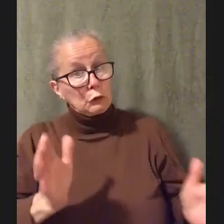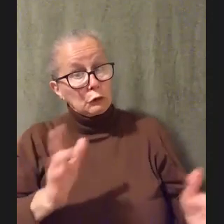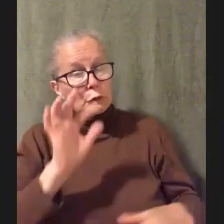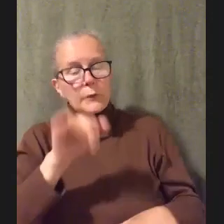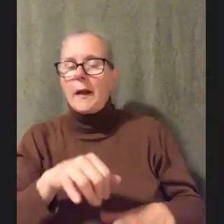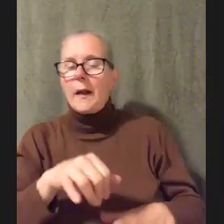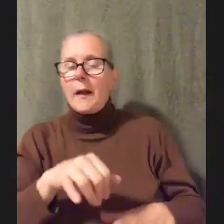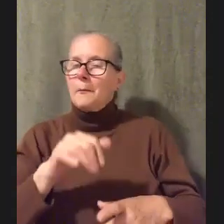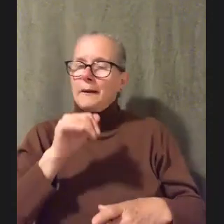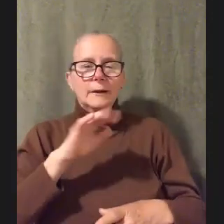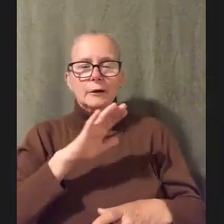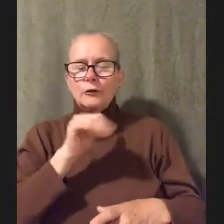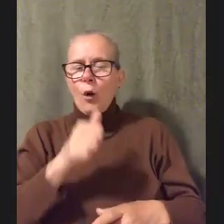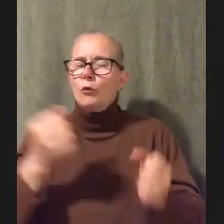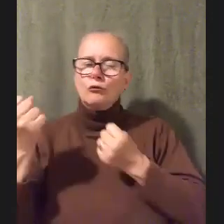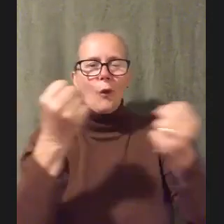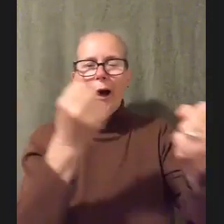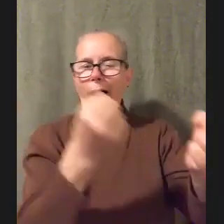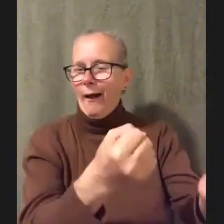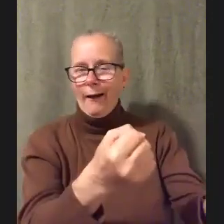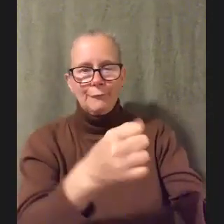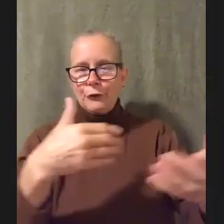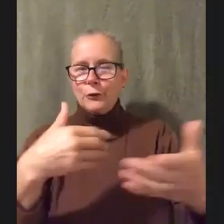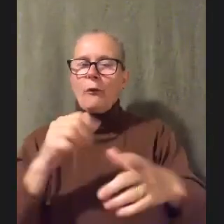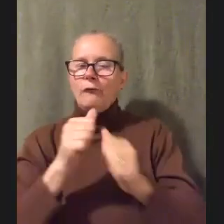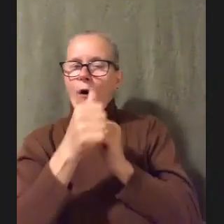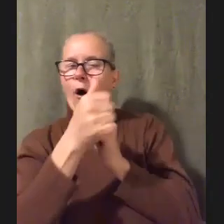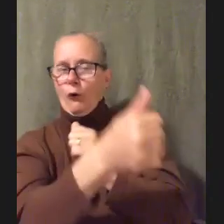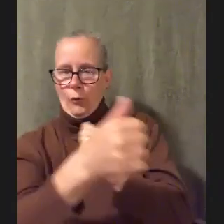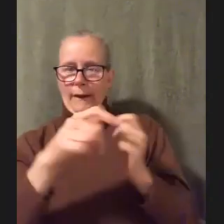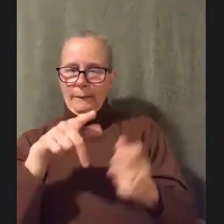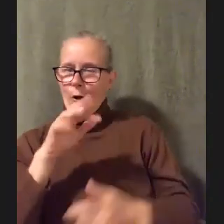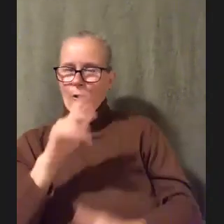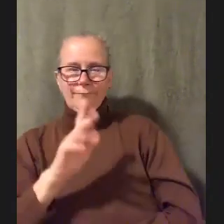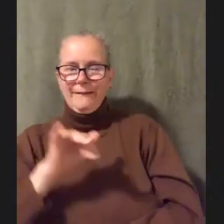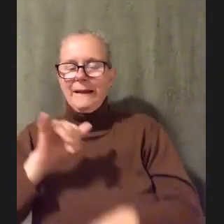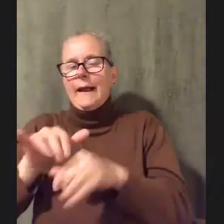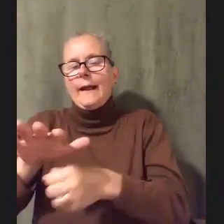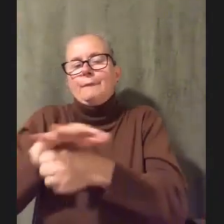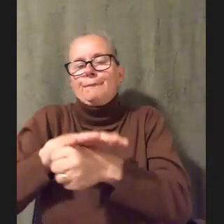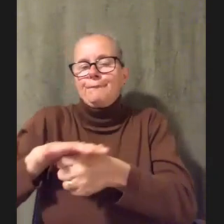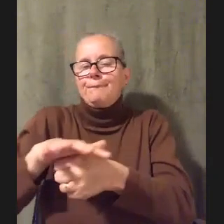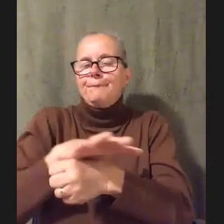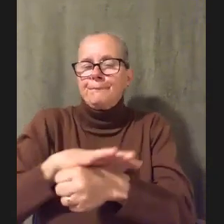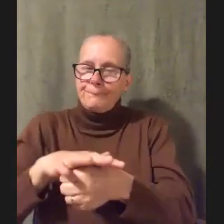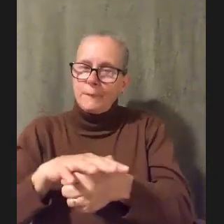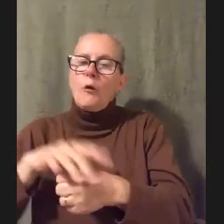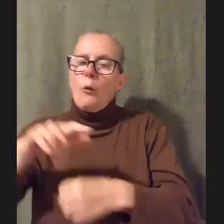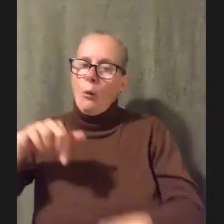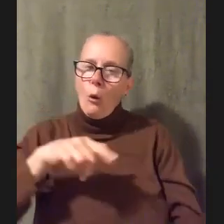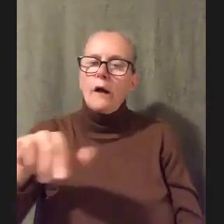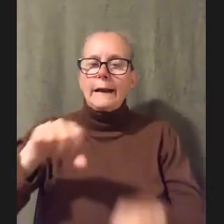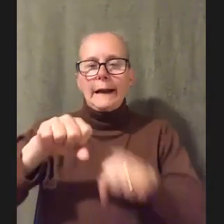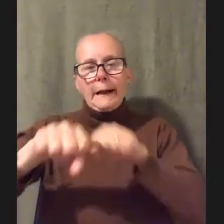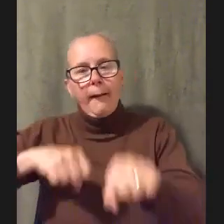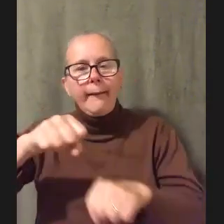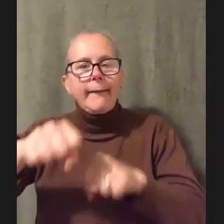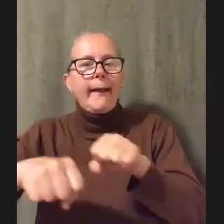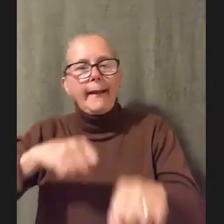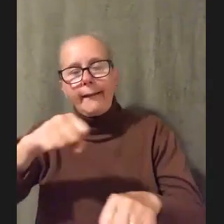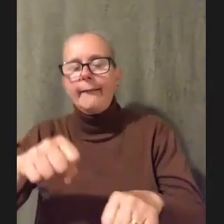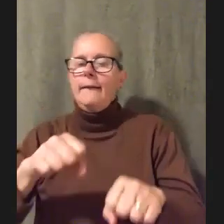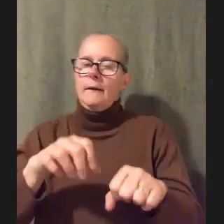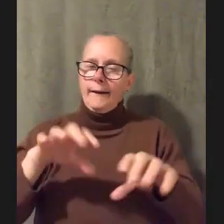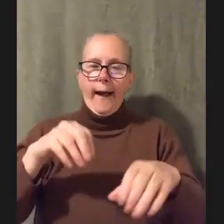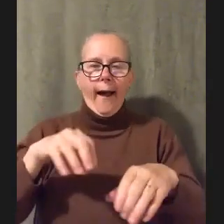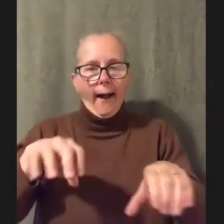take your vehicle there. We're encouraging you to stay home and enjoy walking and biking and just recreating